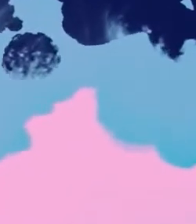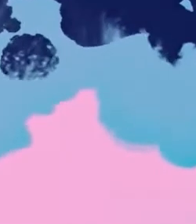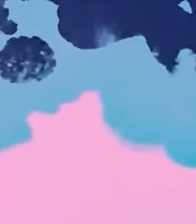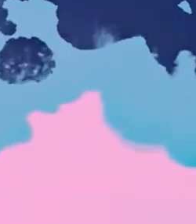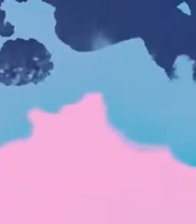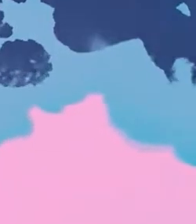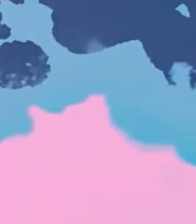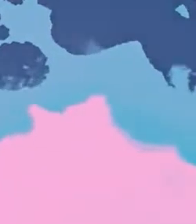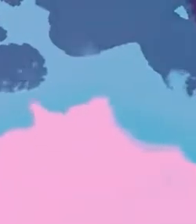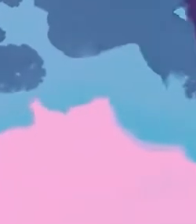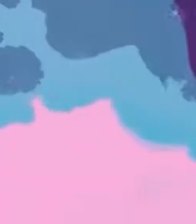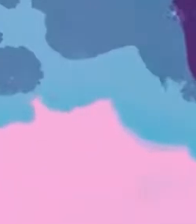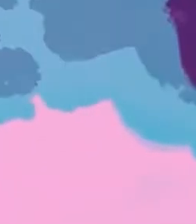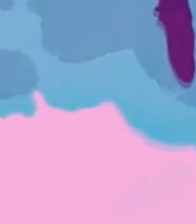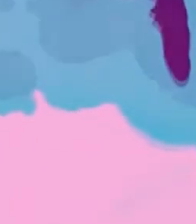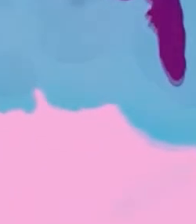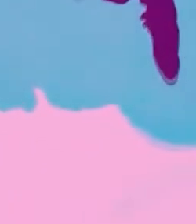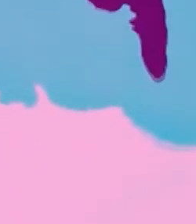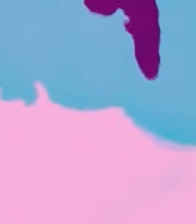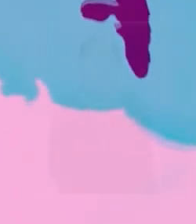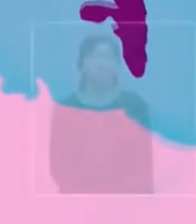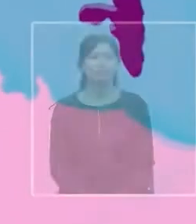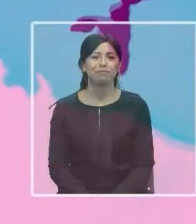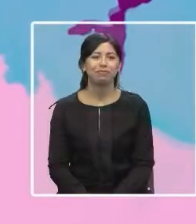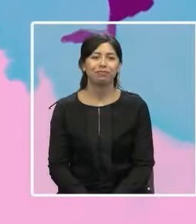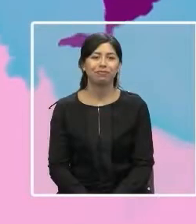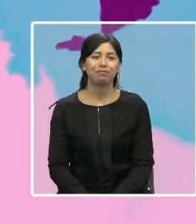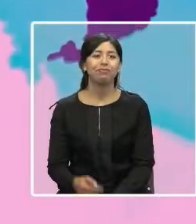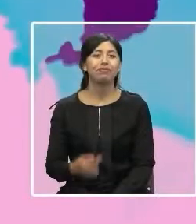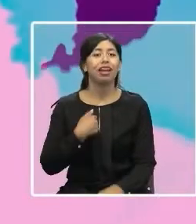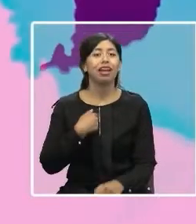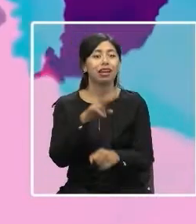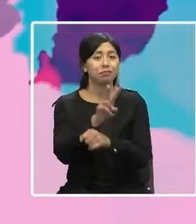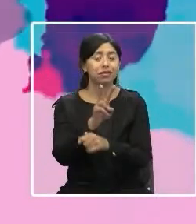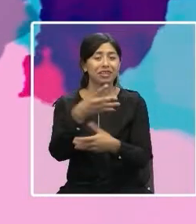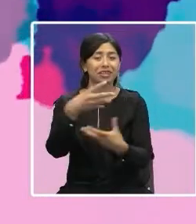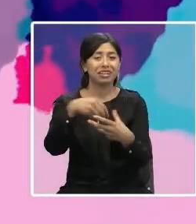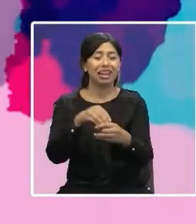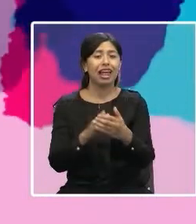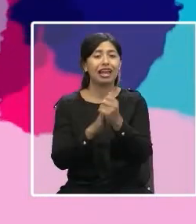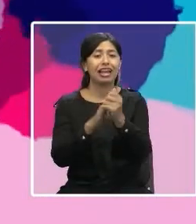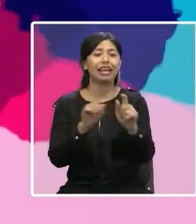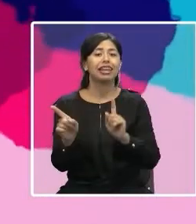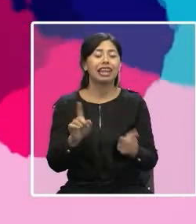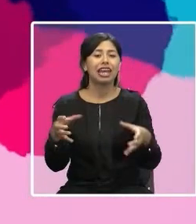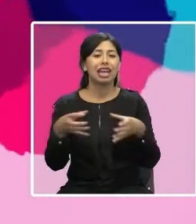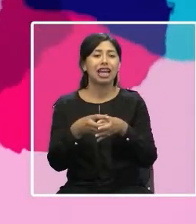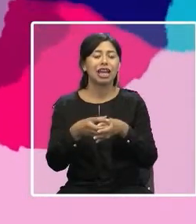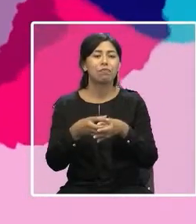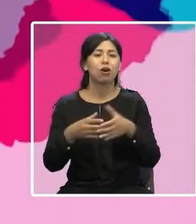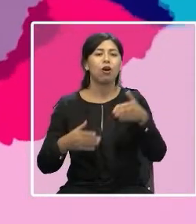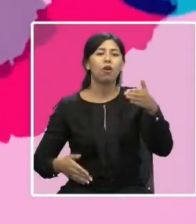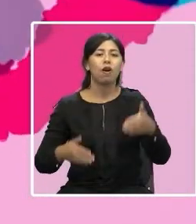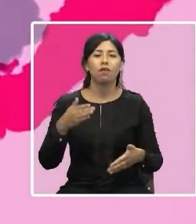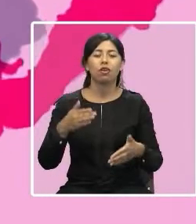and social robotics, spoken dialogue, machine learning, and ethics at